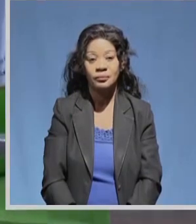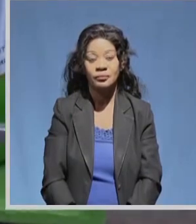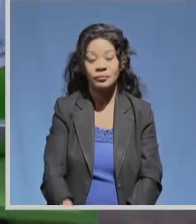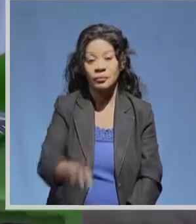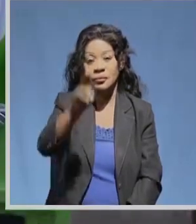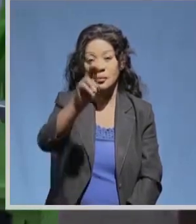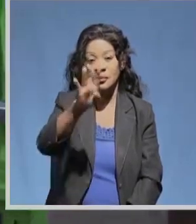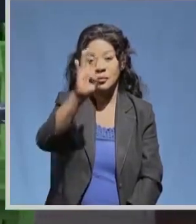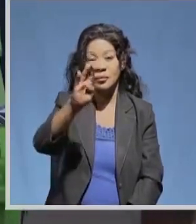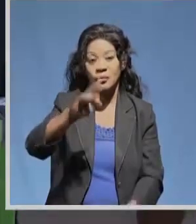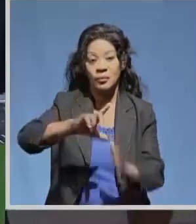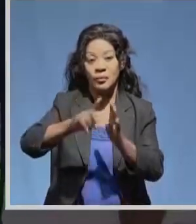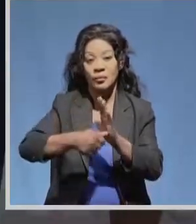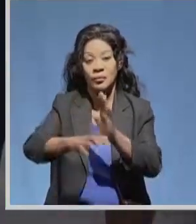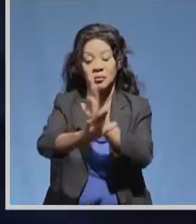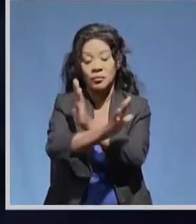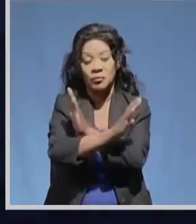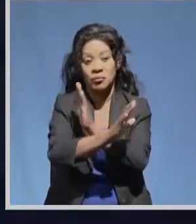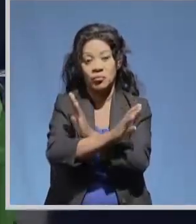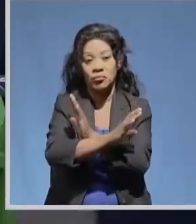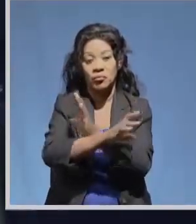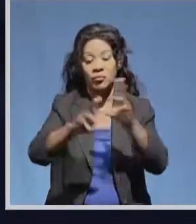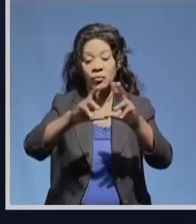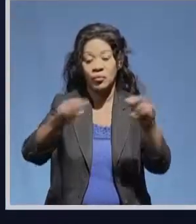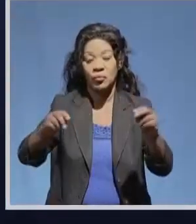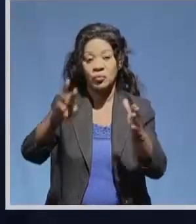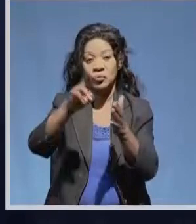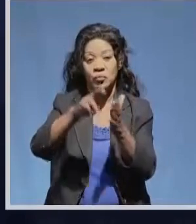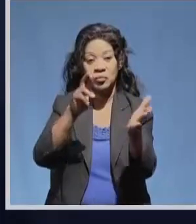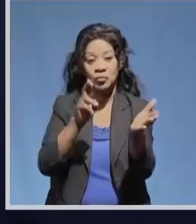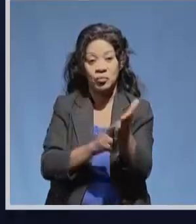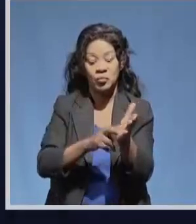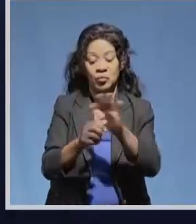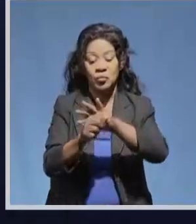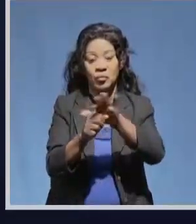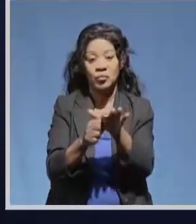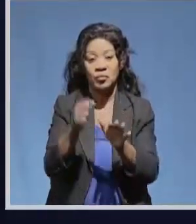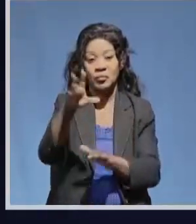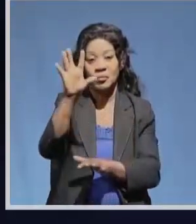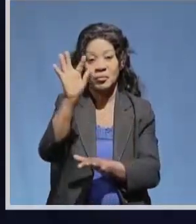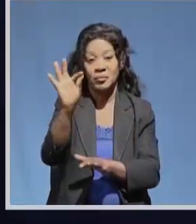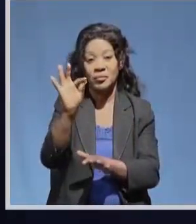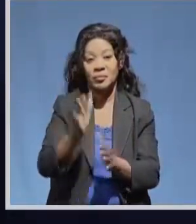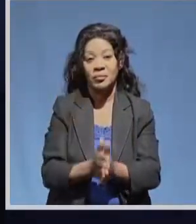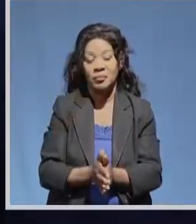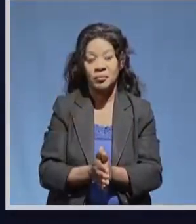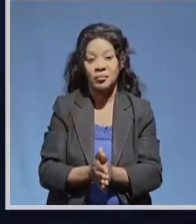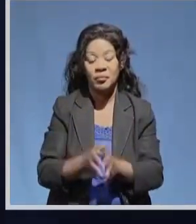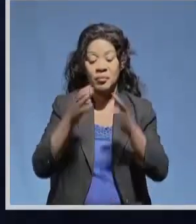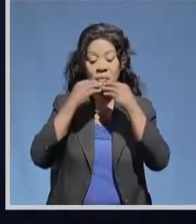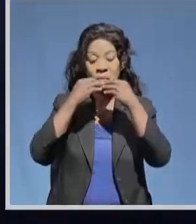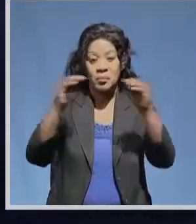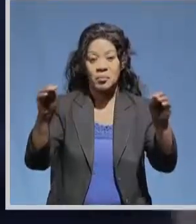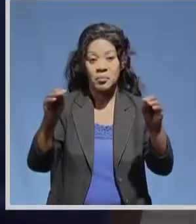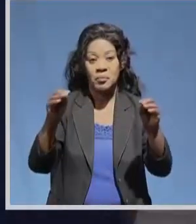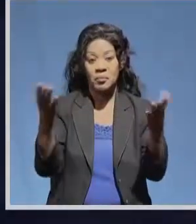24 hours, Zambia has not recorded any case of COVID-19. The message from the briefing is that